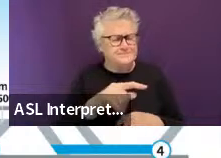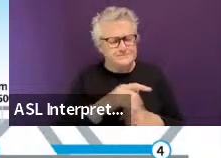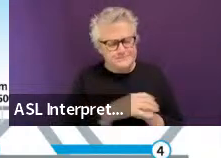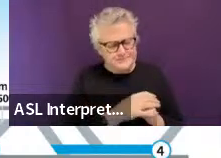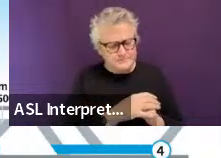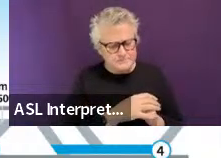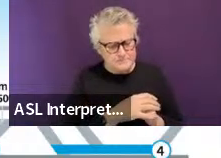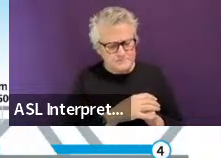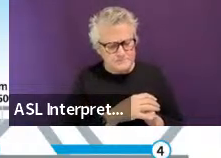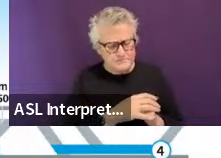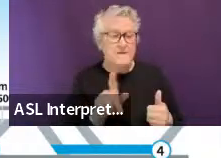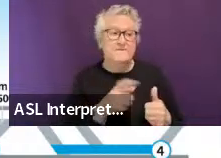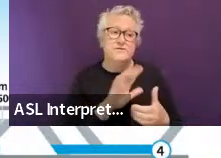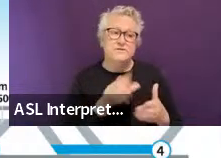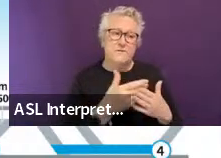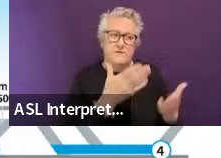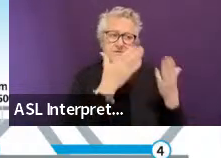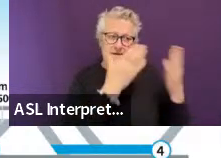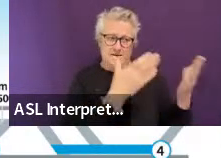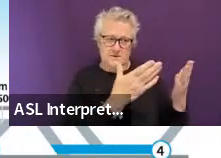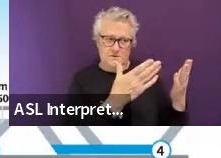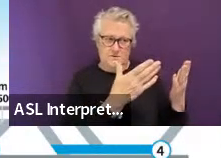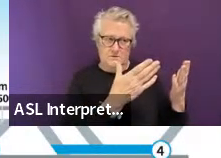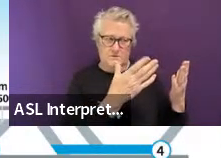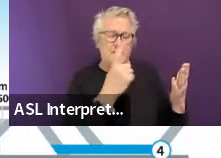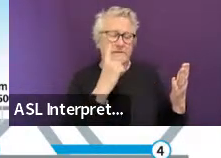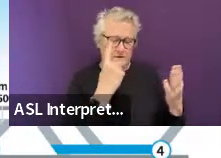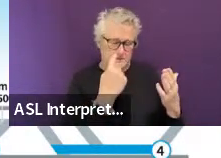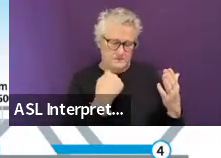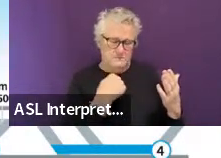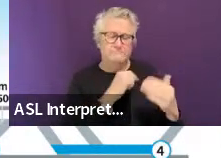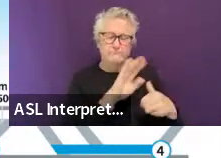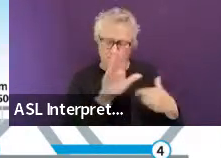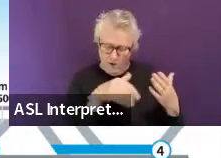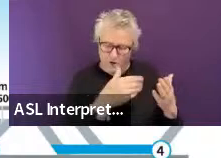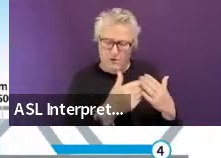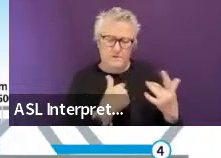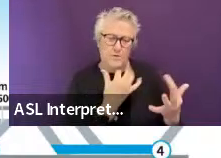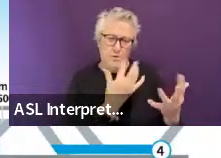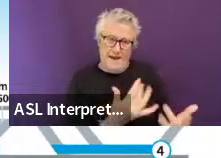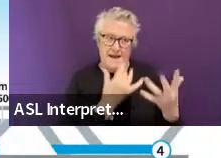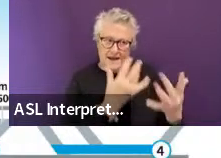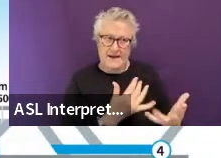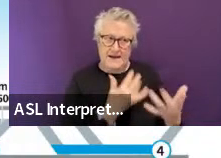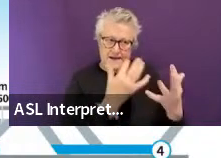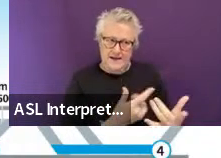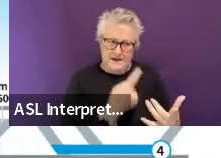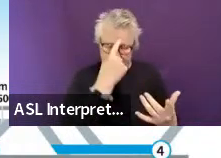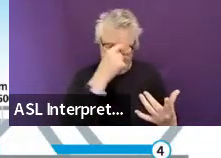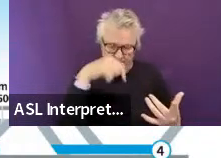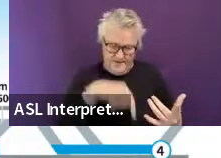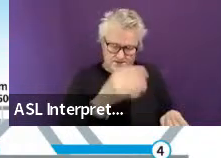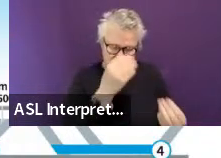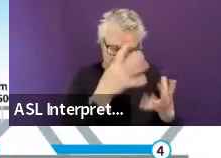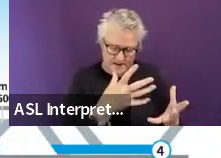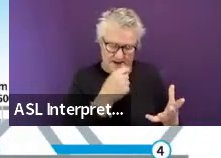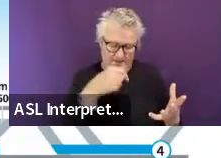First of all, thank you. I think we've been all waiting for this data and a conversation at this level, so thank